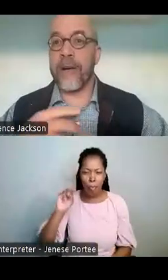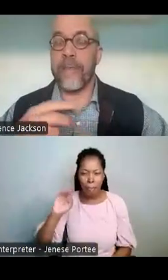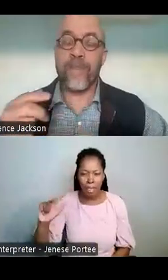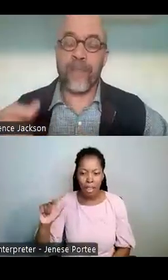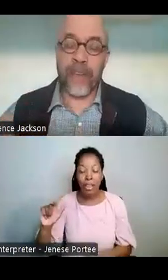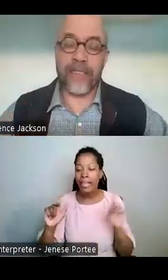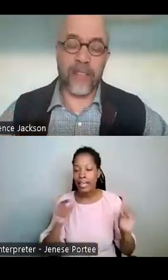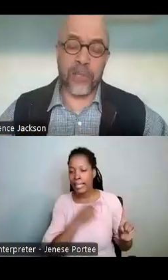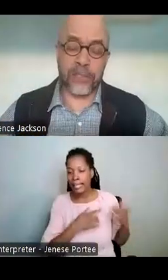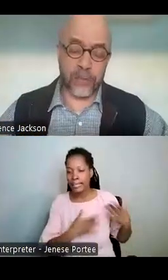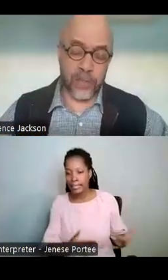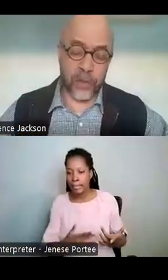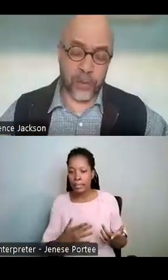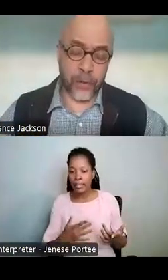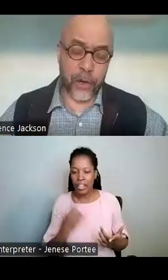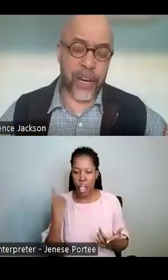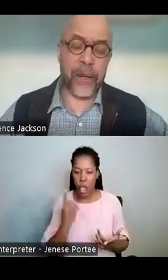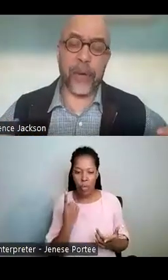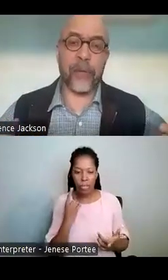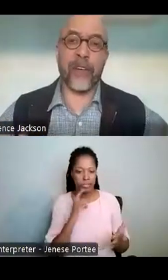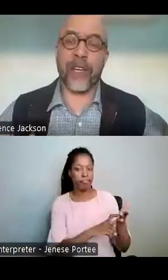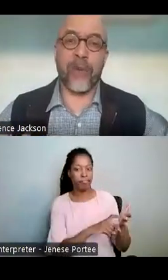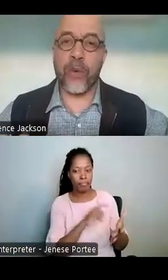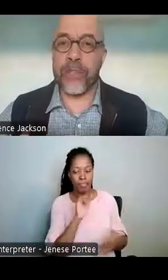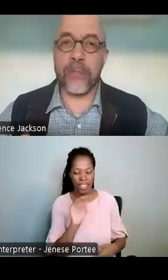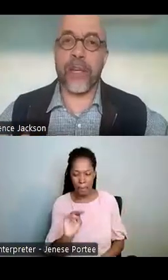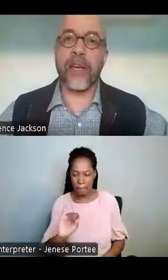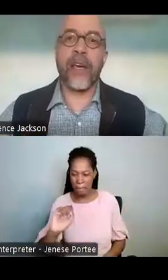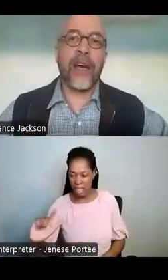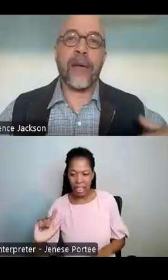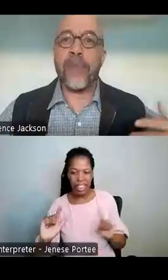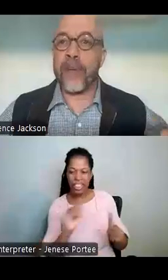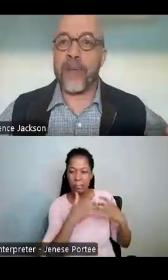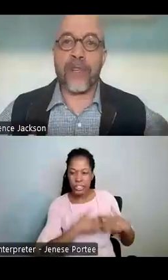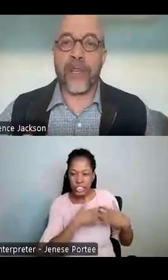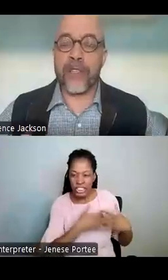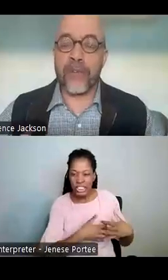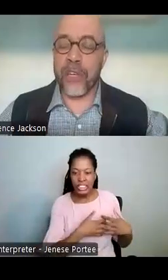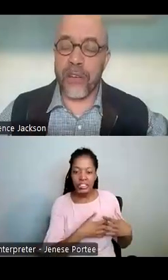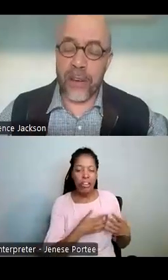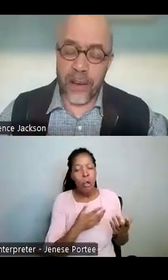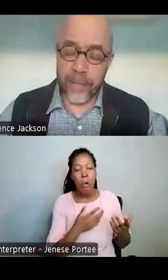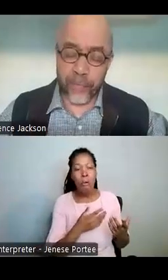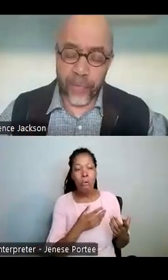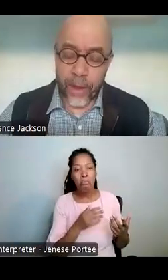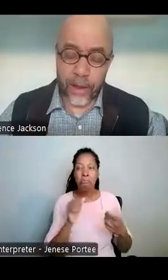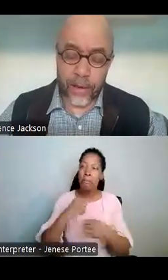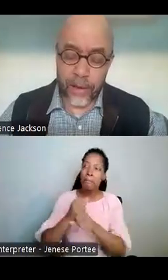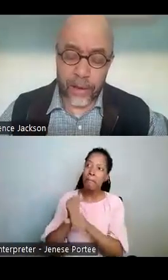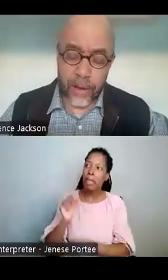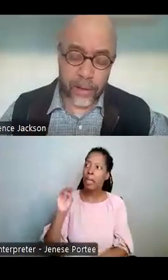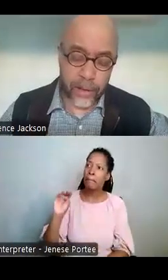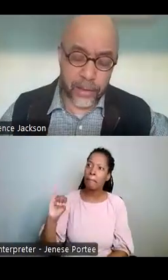to not so much, like for grain, but I mean, like he wants to make a mill so that you can